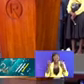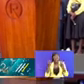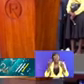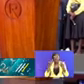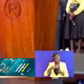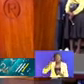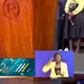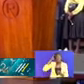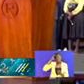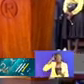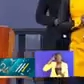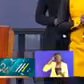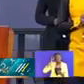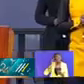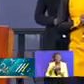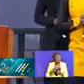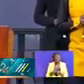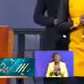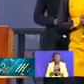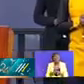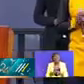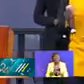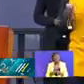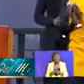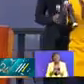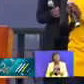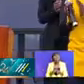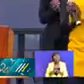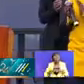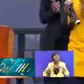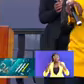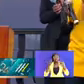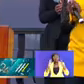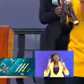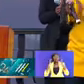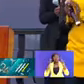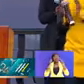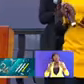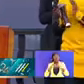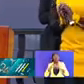I remember immediately after the election let's appreciate Bishop